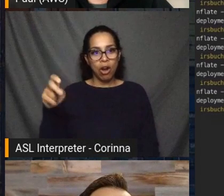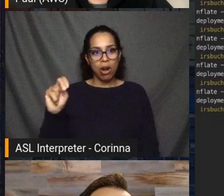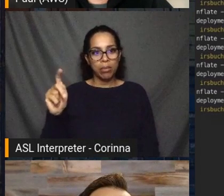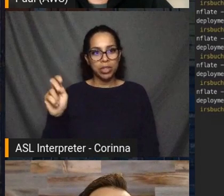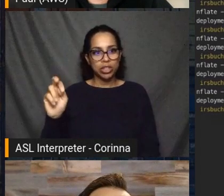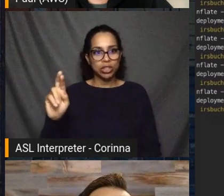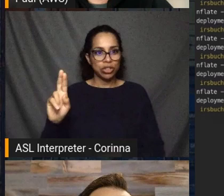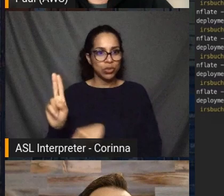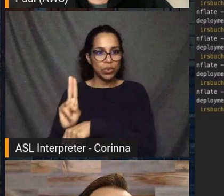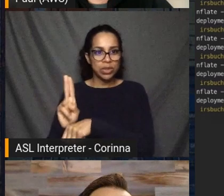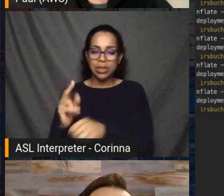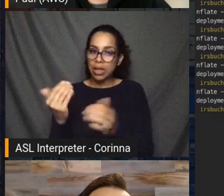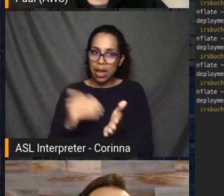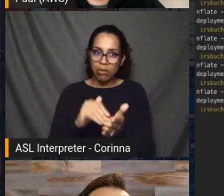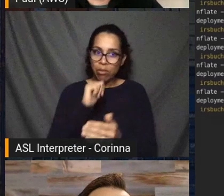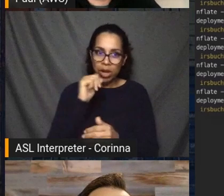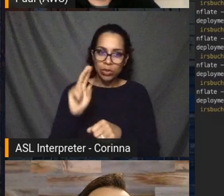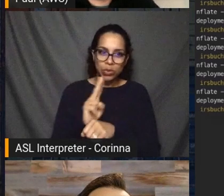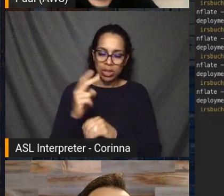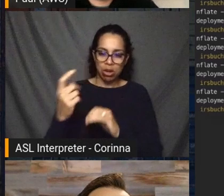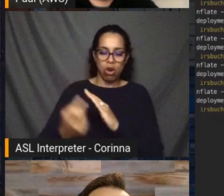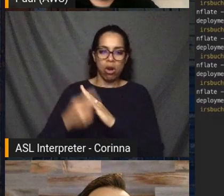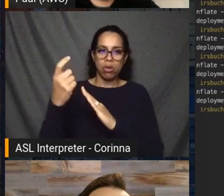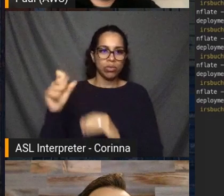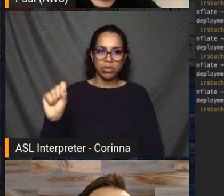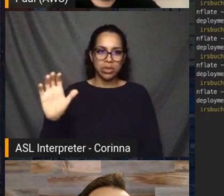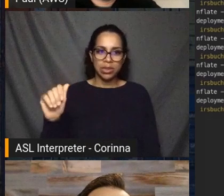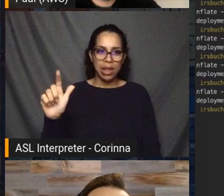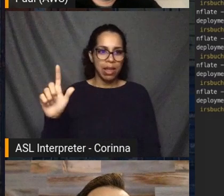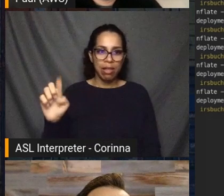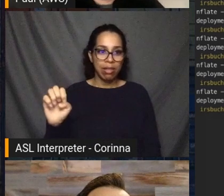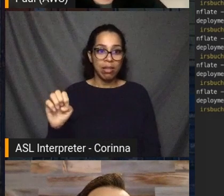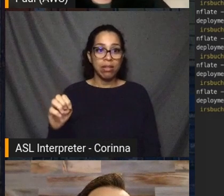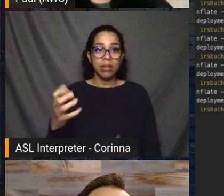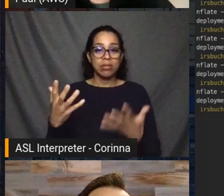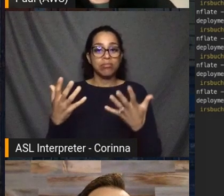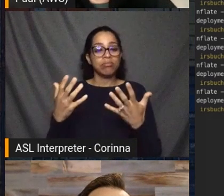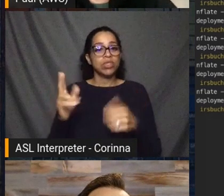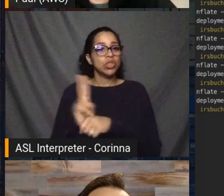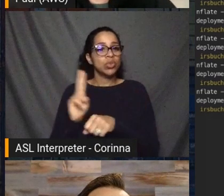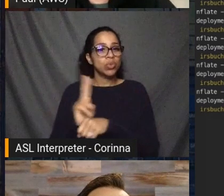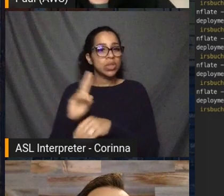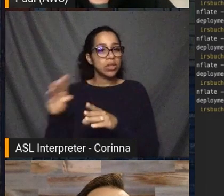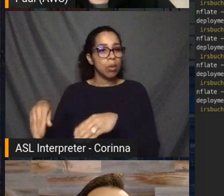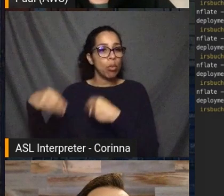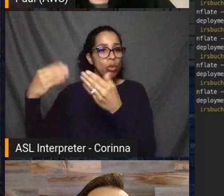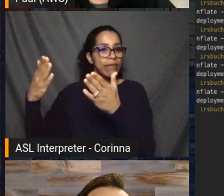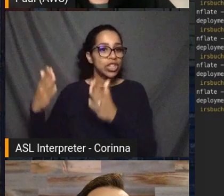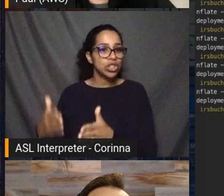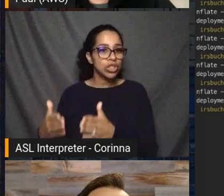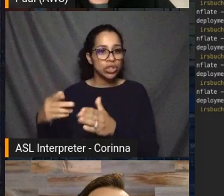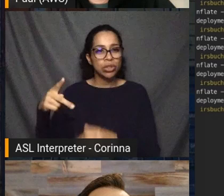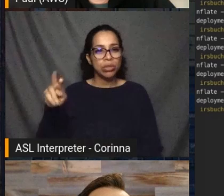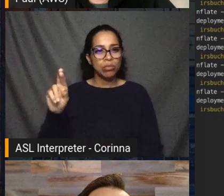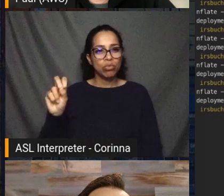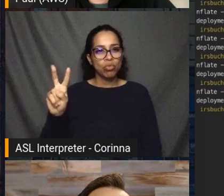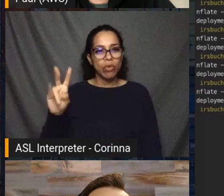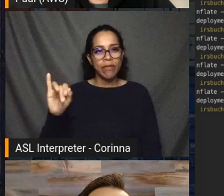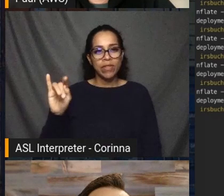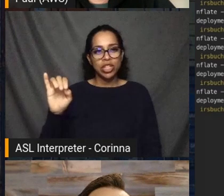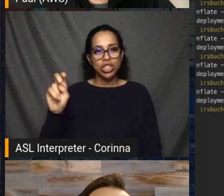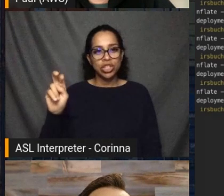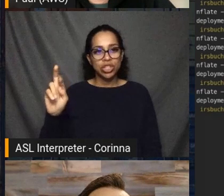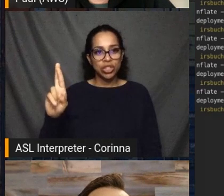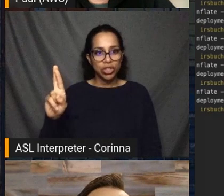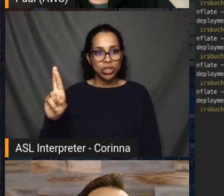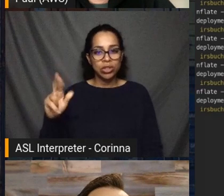using auto-scaling groups, right? All we are doing is with the help of a provisioner, which is a declarative way of